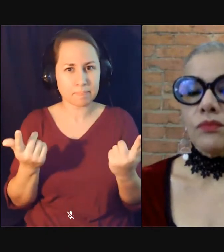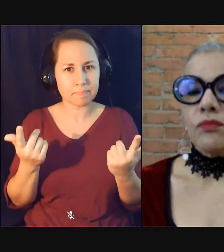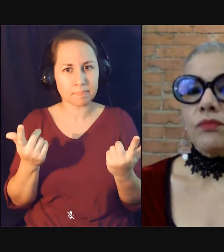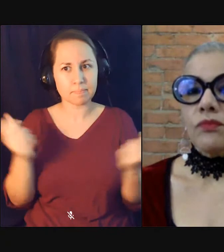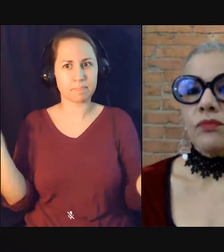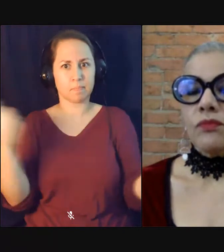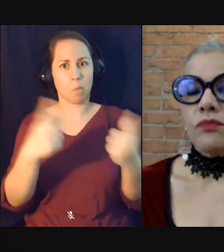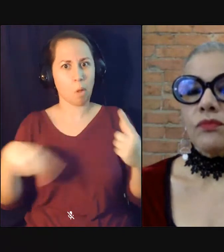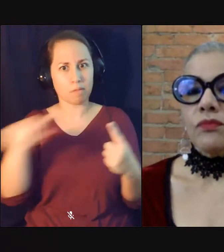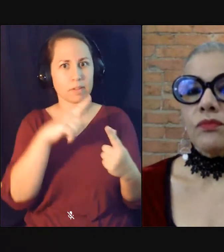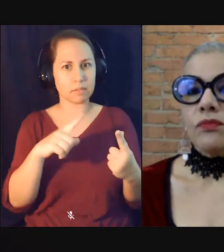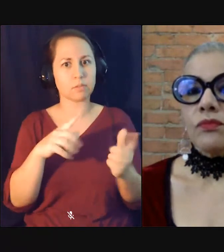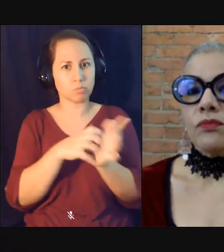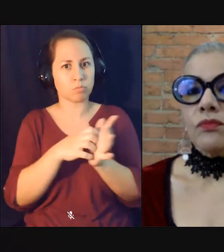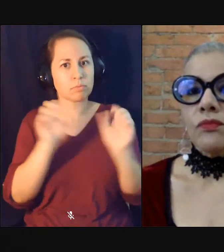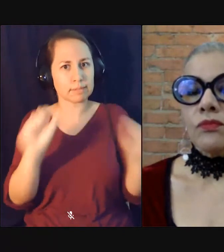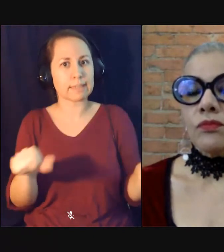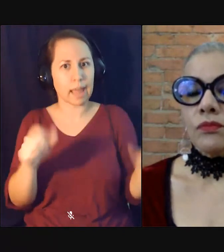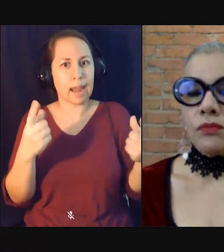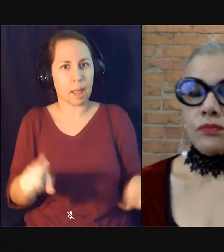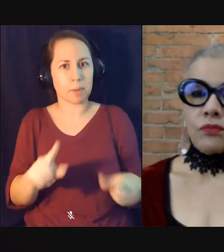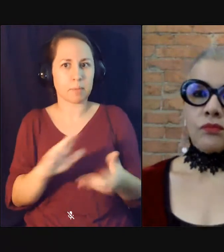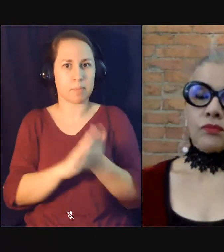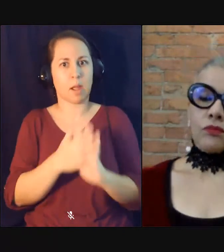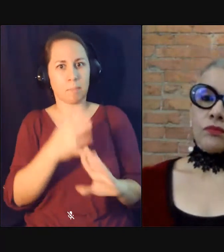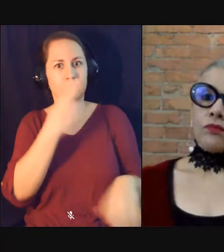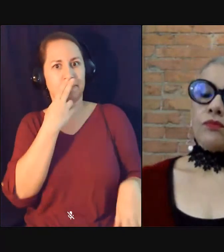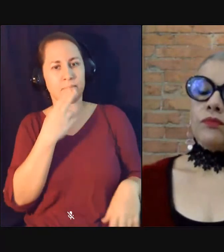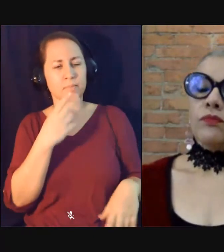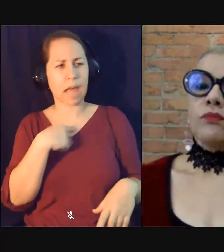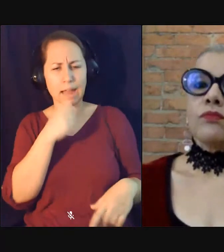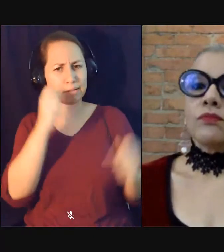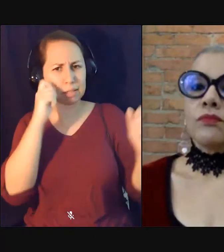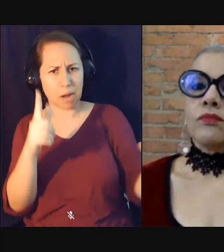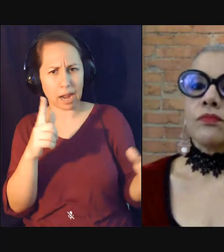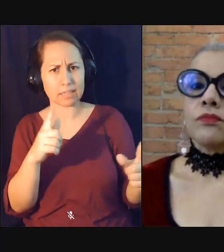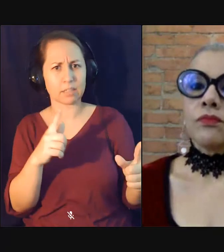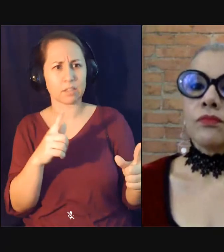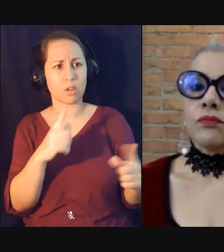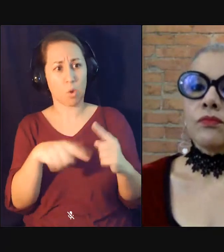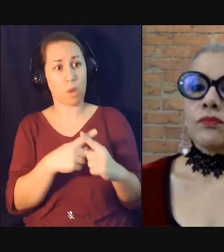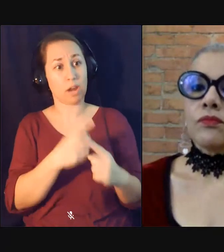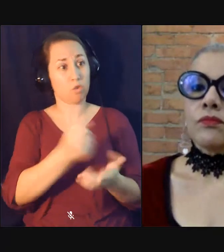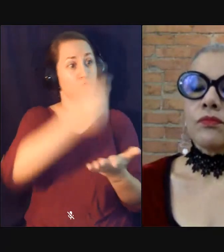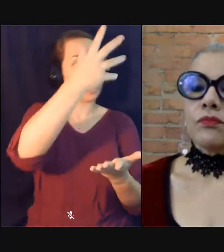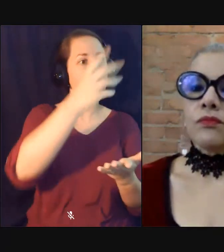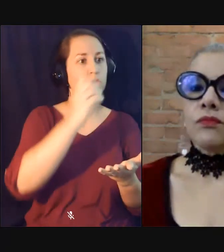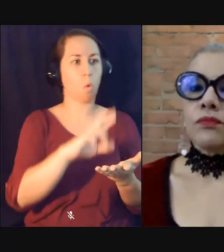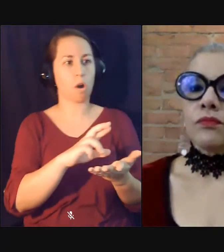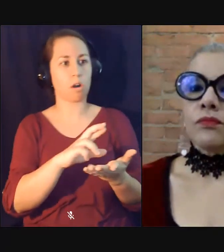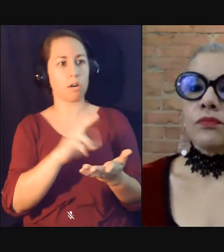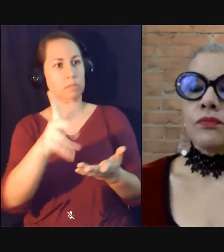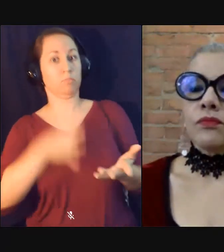no, it doesn't confound me when I encounter a human Nazi or an eloquent Nazi or a rich Nazi, because I know